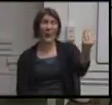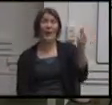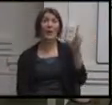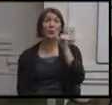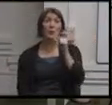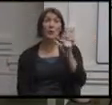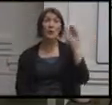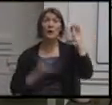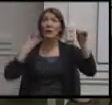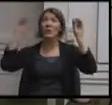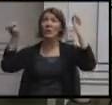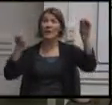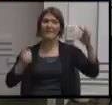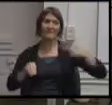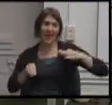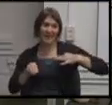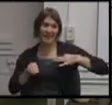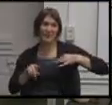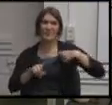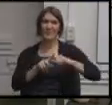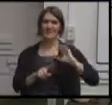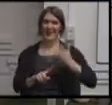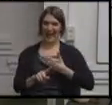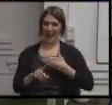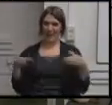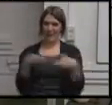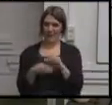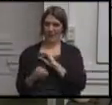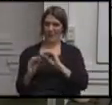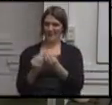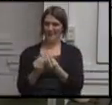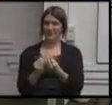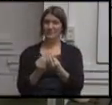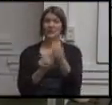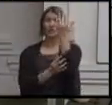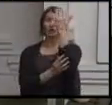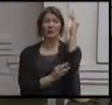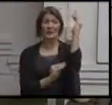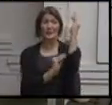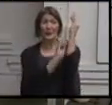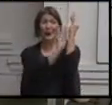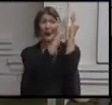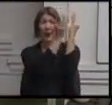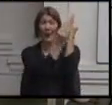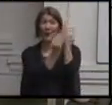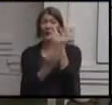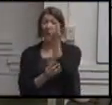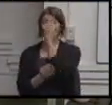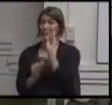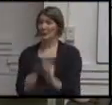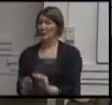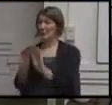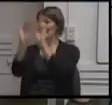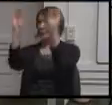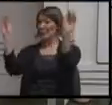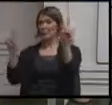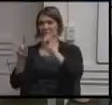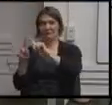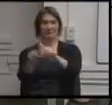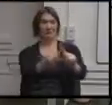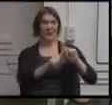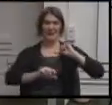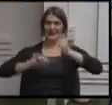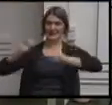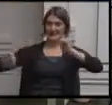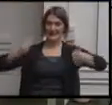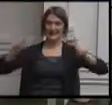and volunteers who make that happen. The lights on the trees, the lights in Pliny Park and in Plaza Park, the